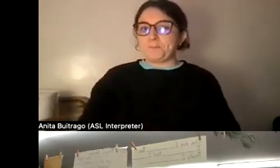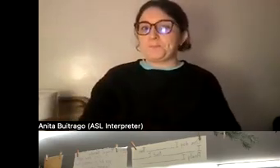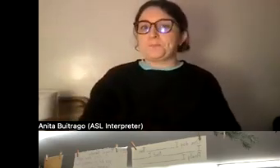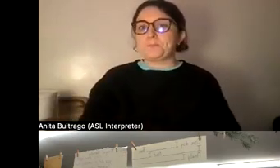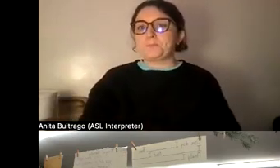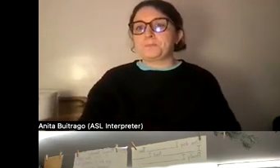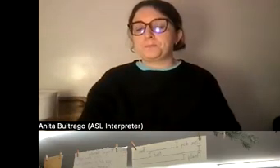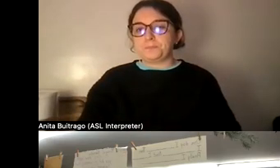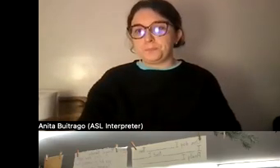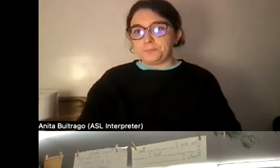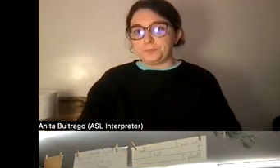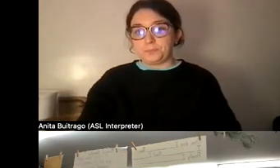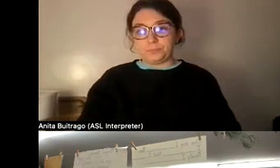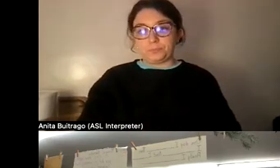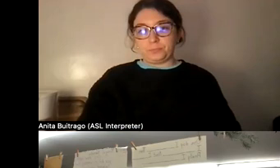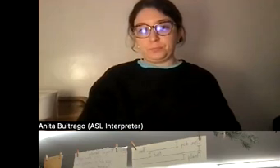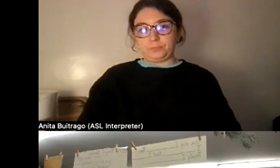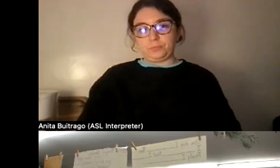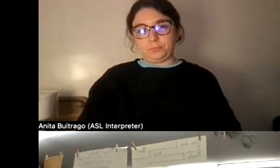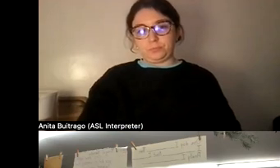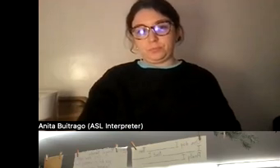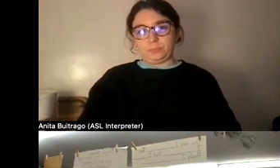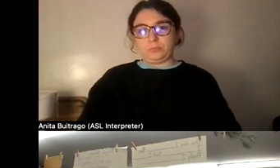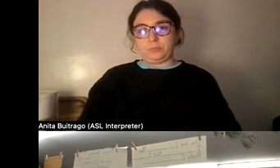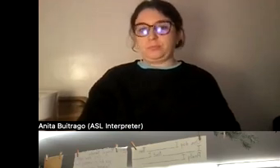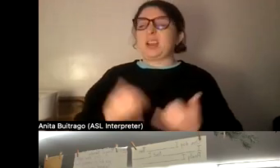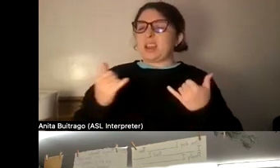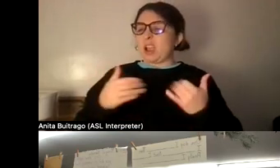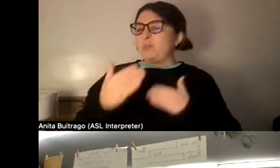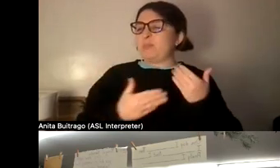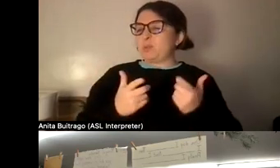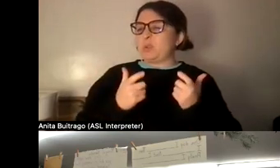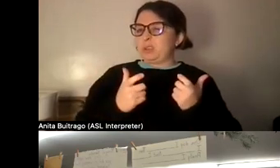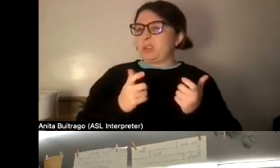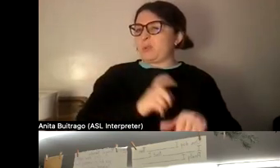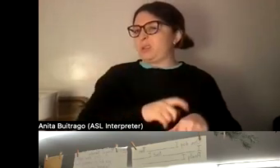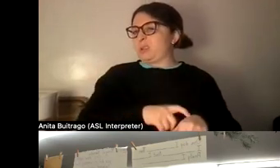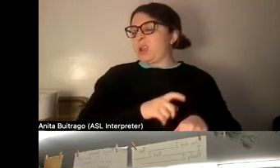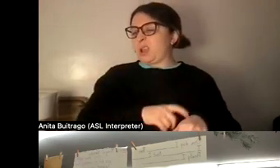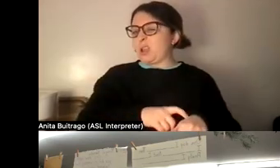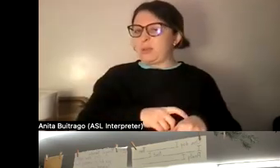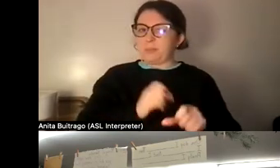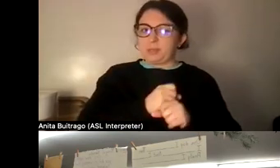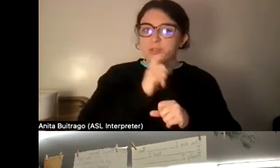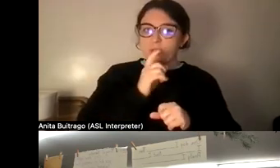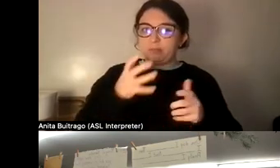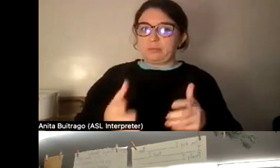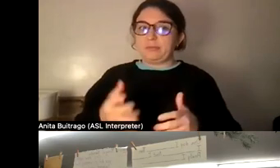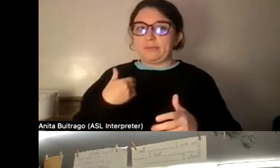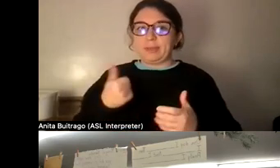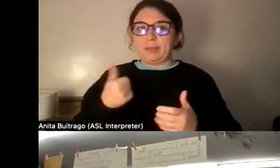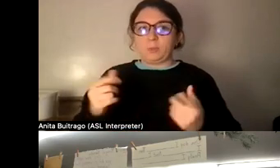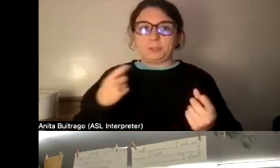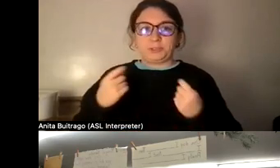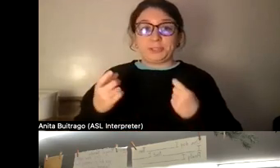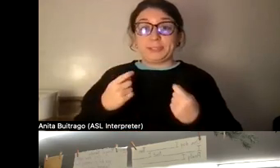So I'm going to move a little quickly through some of these because we're getting short on time, and I want to leave time if you have questions or specific things you want to ask about your own